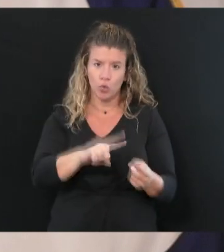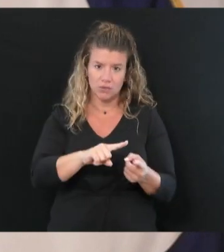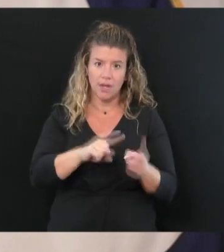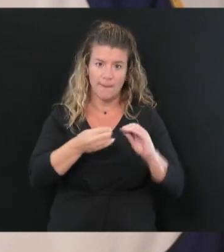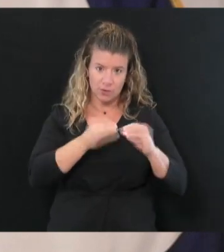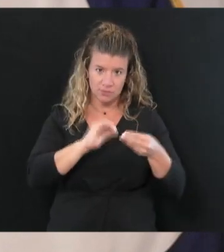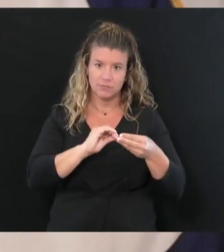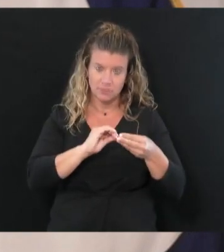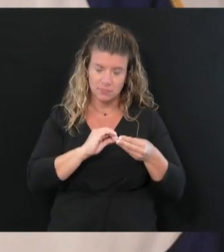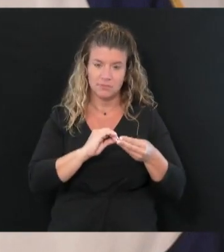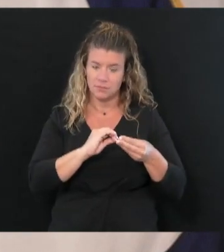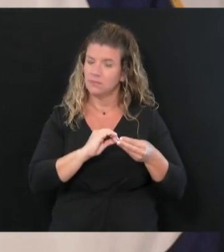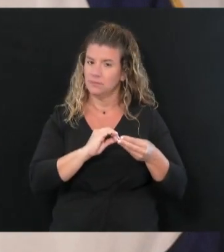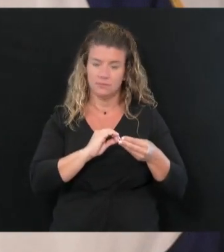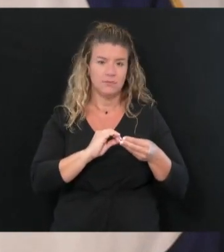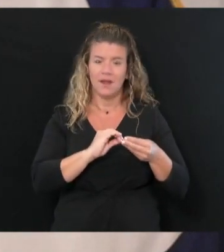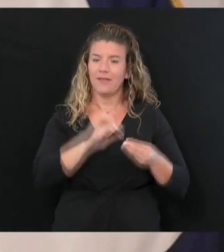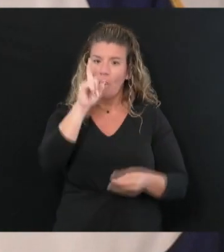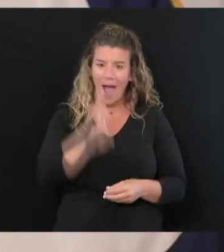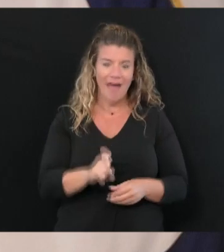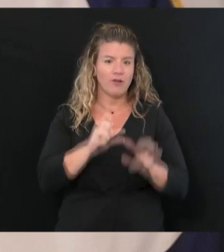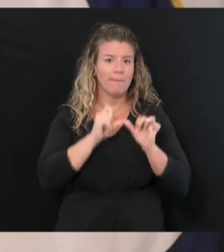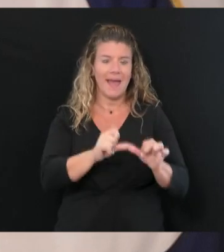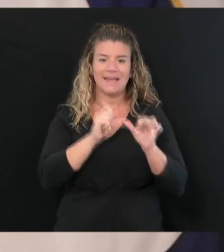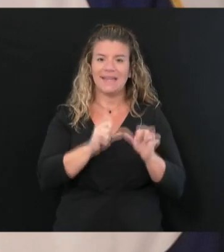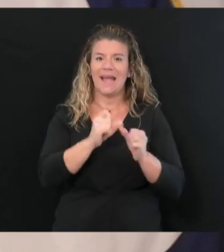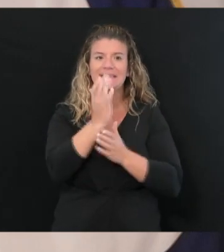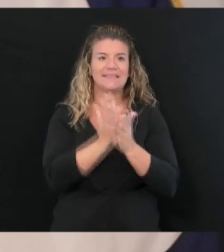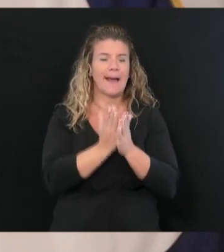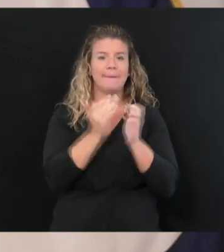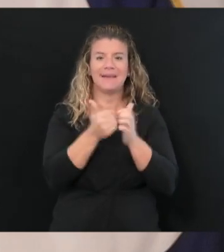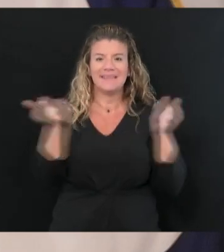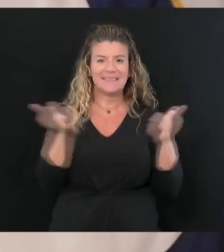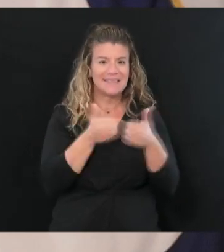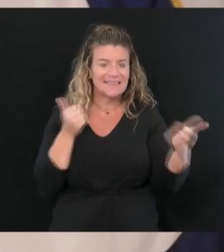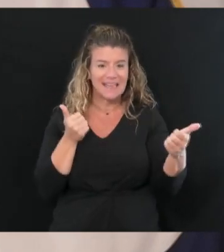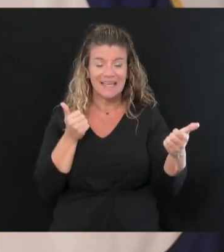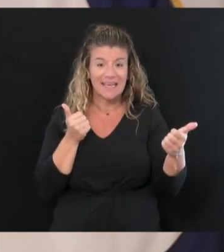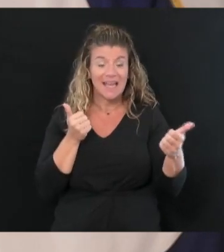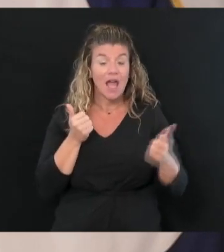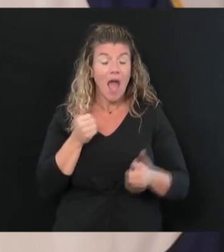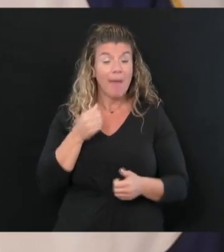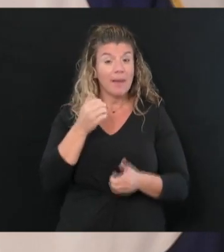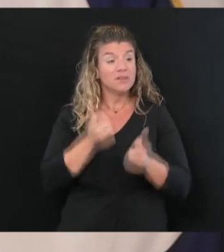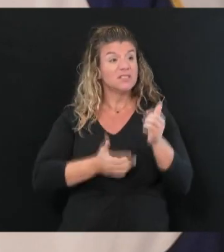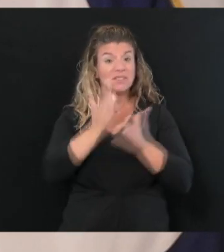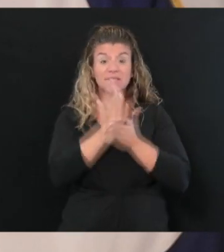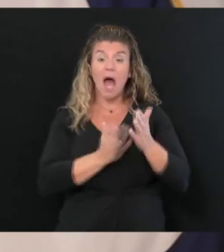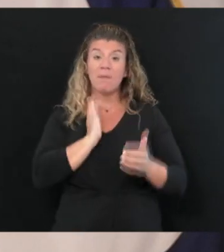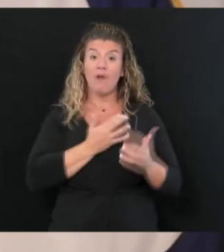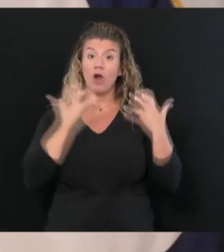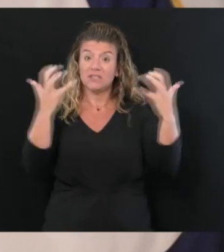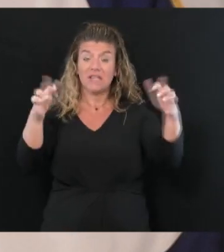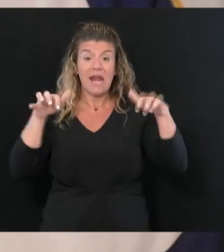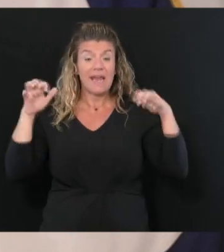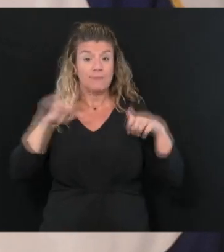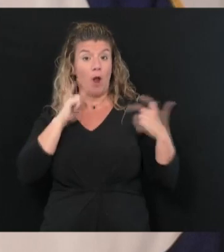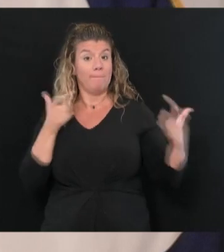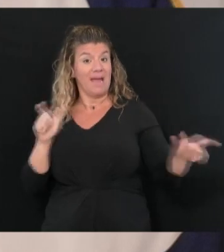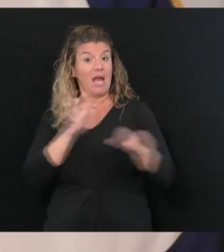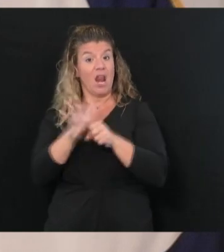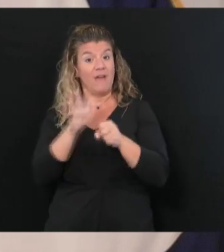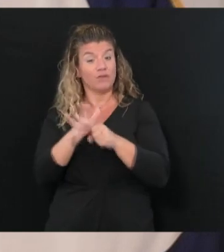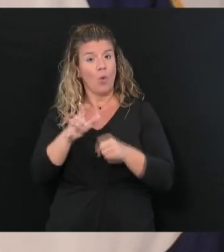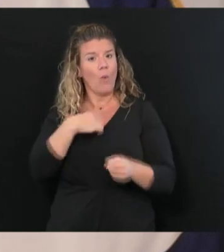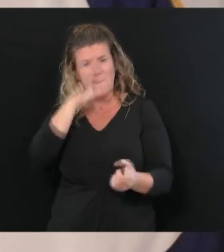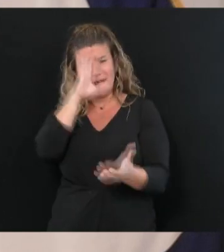absolutely, we'll have to maintain some level of social distancing. Our stadiums are big, and so we still do believe we